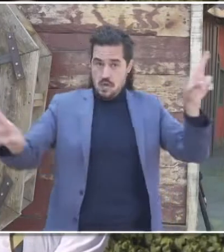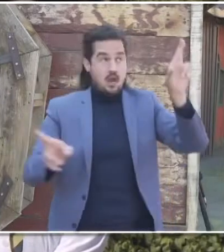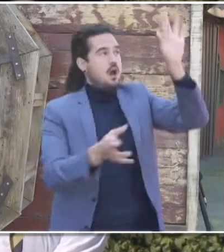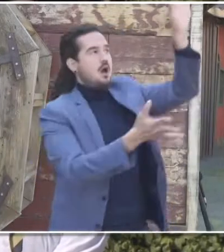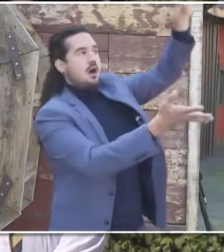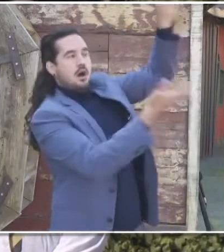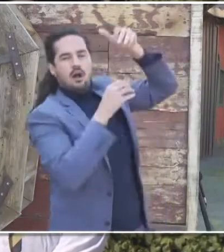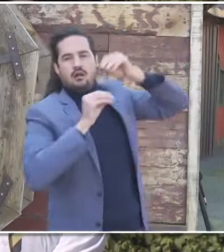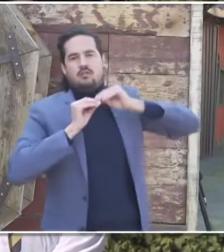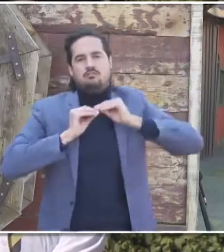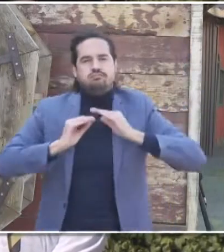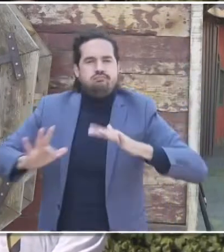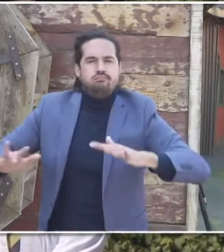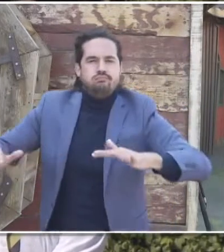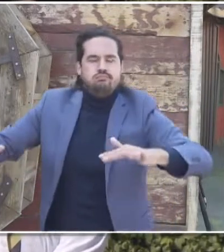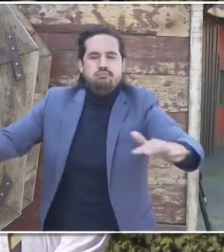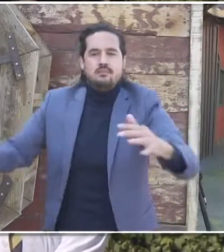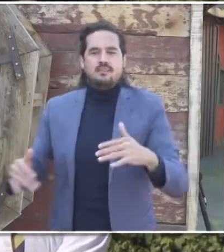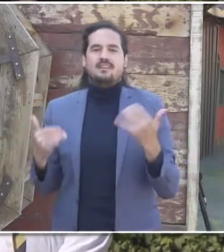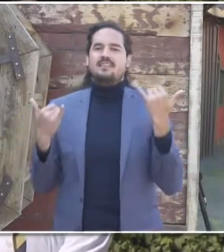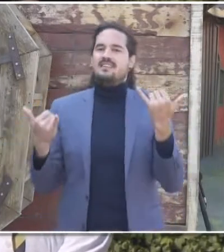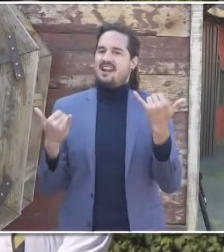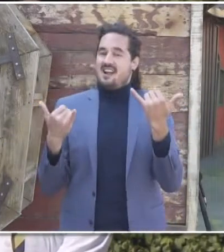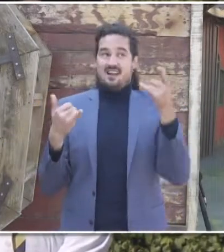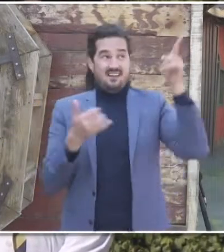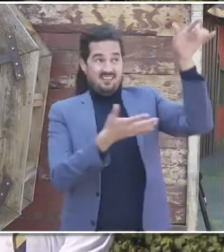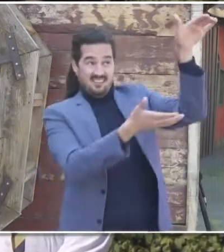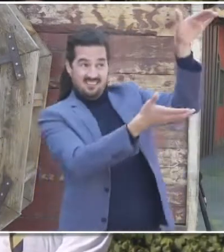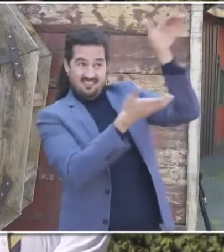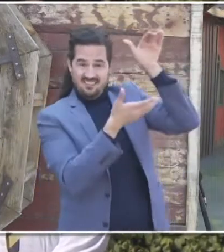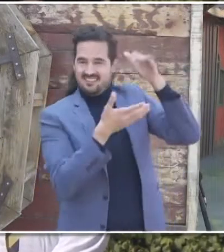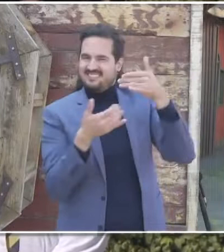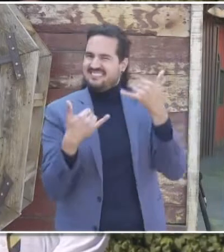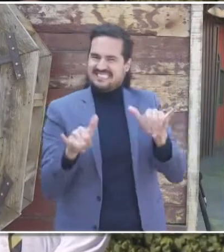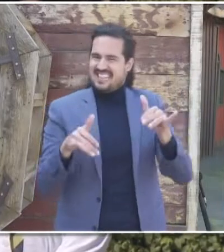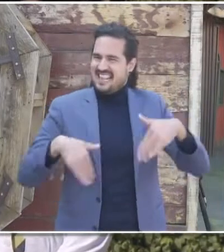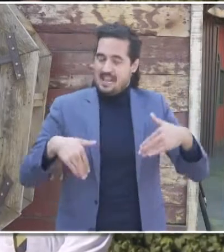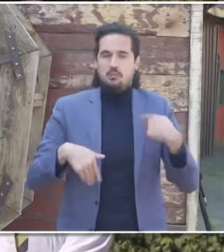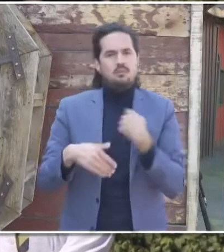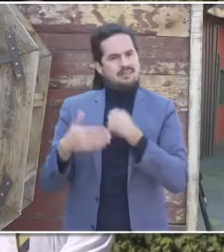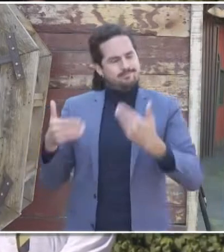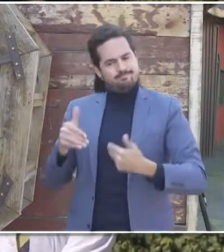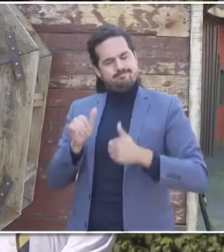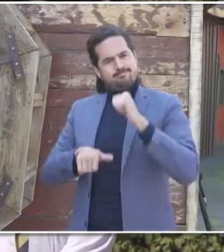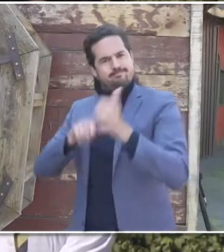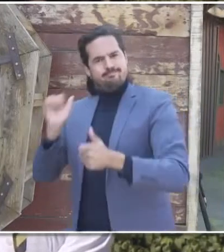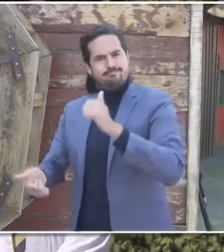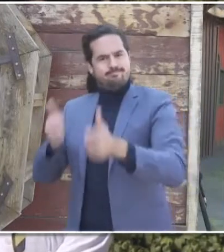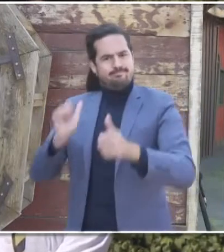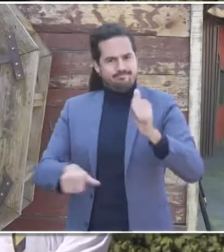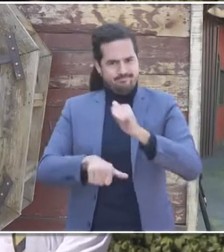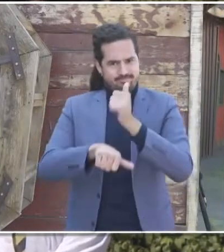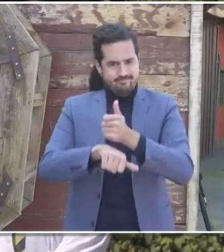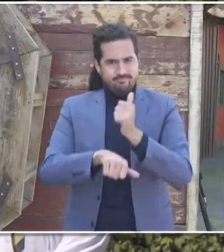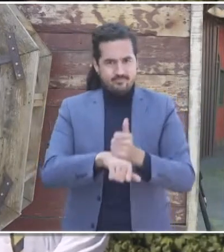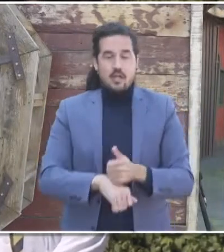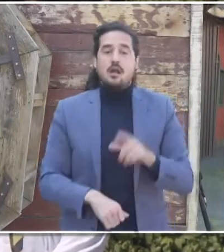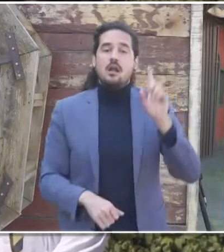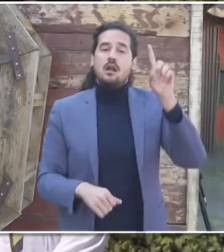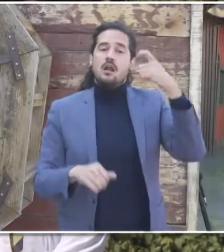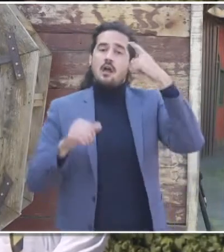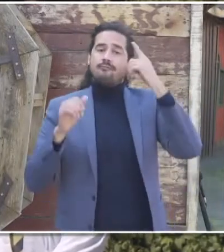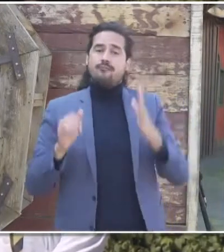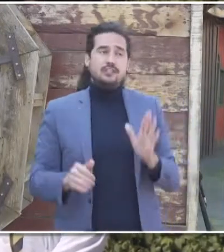nation. Let me just say that the governor has been at the forefront, as mentioned, and making tough decisions